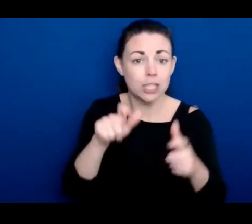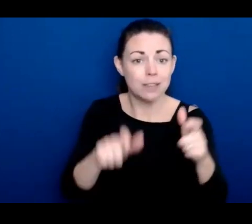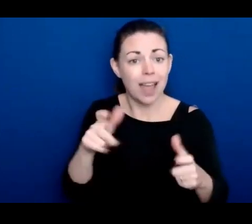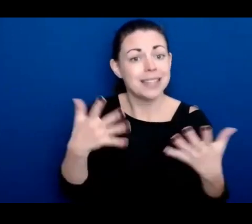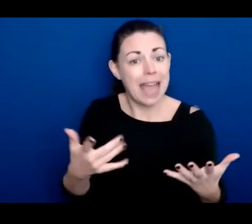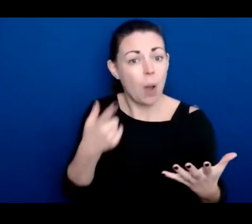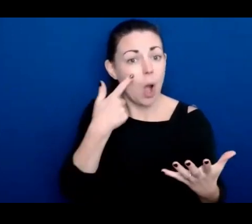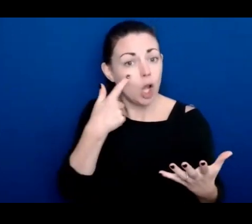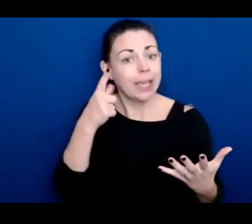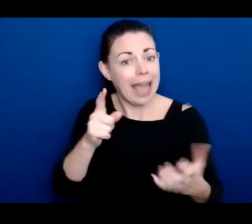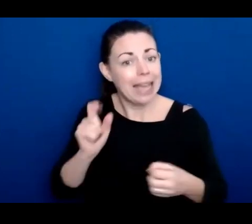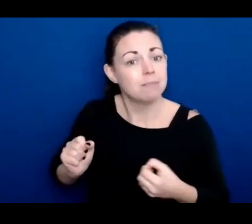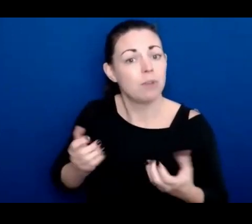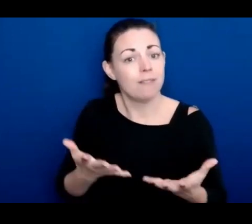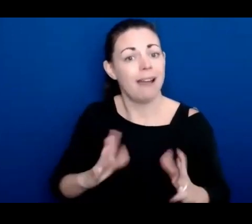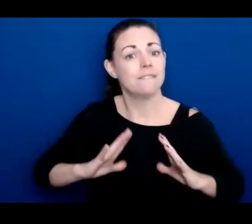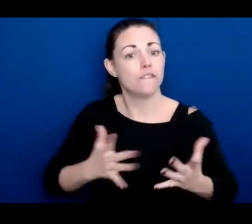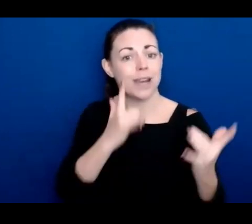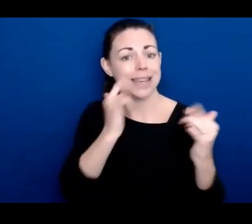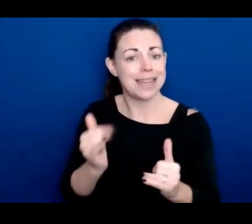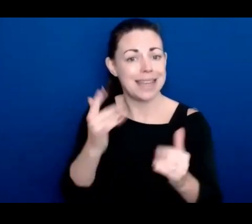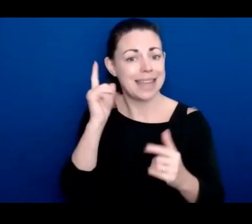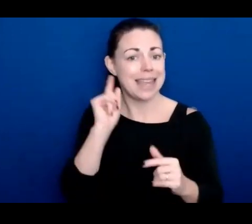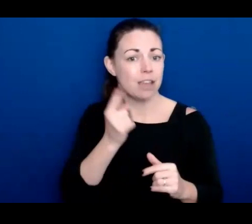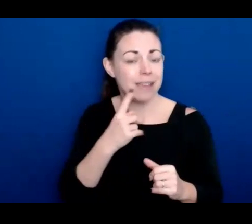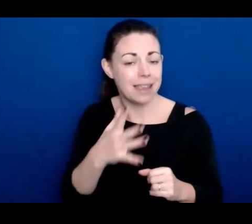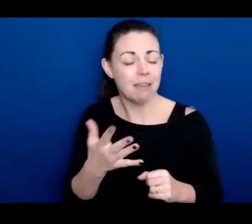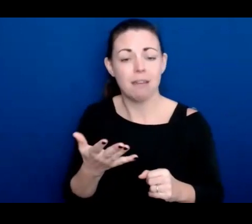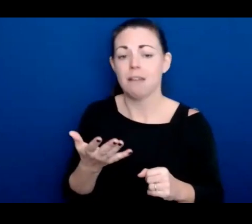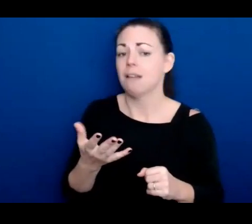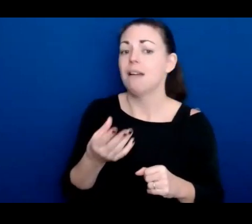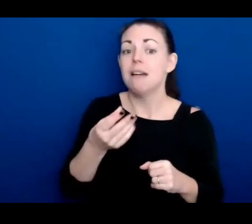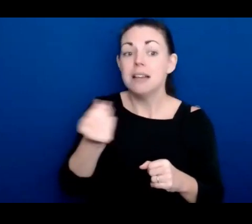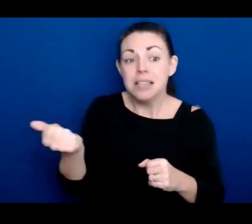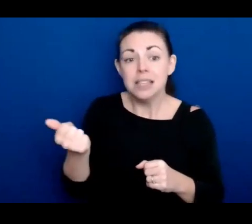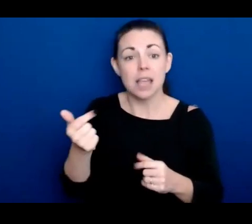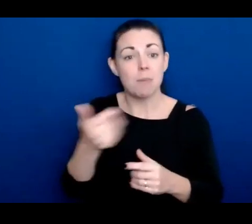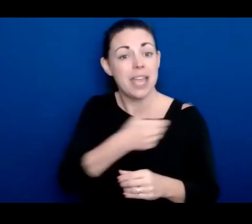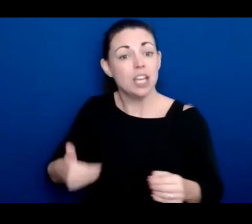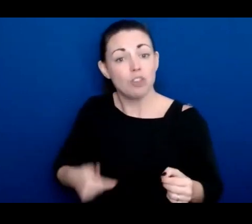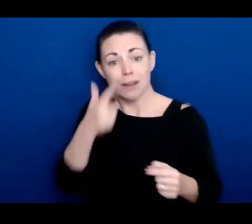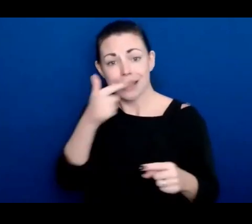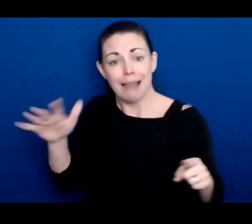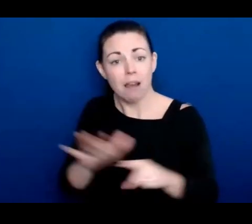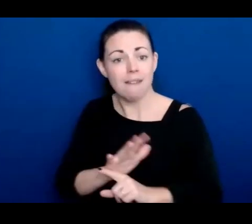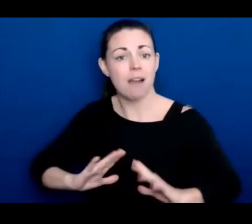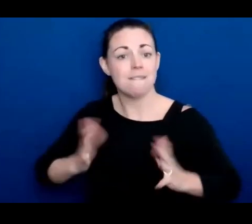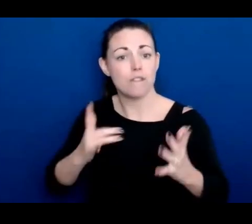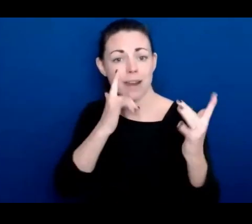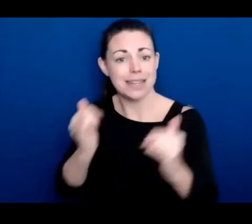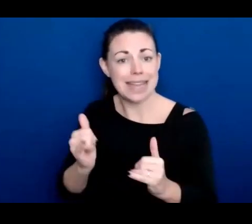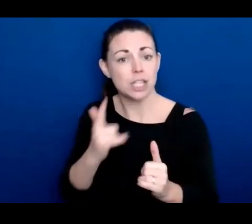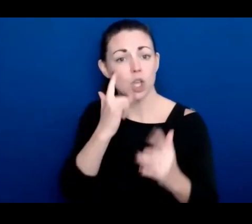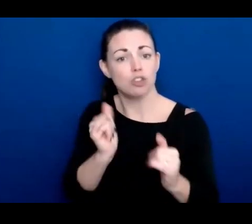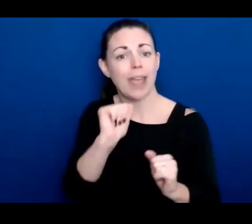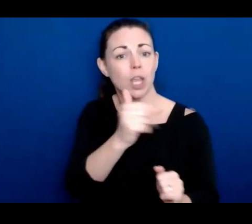that. I believe some insurances that some clients have will support it as well. So maybe look into that, see if your insurance